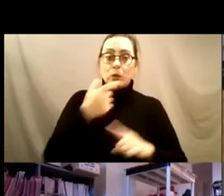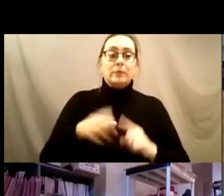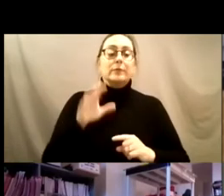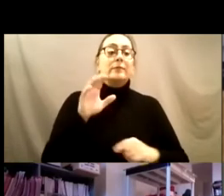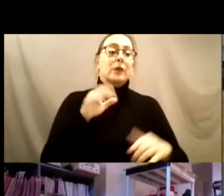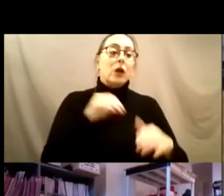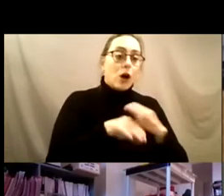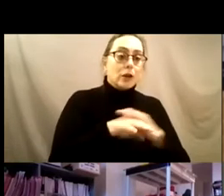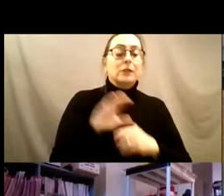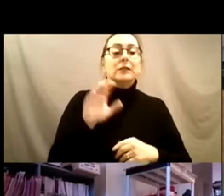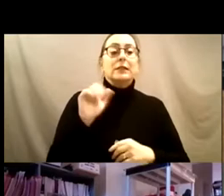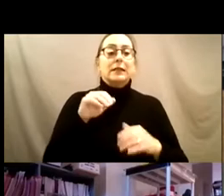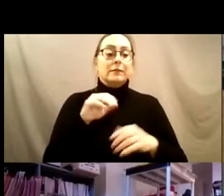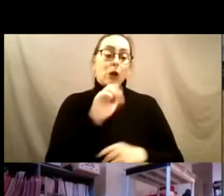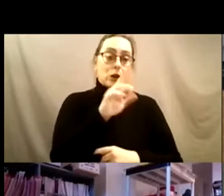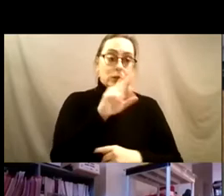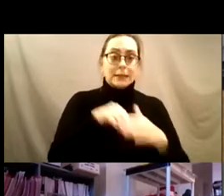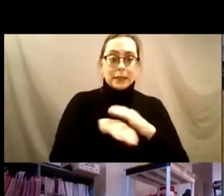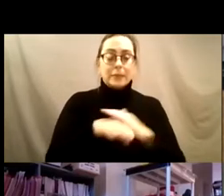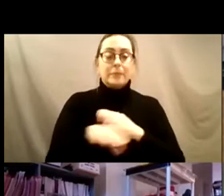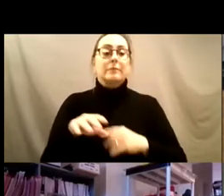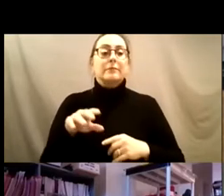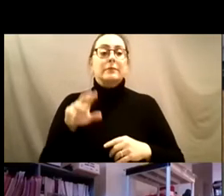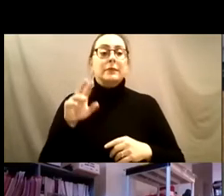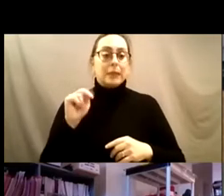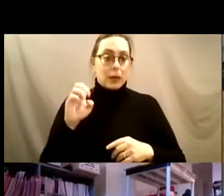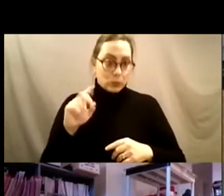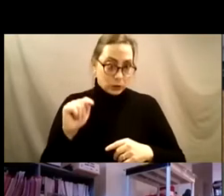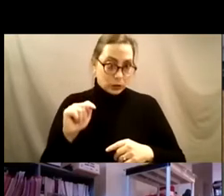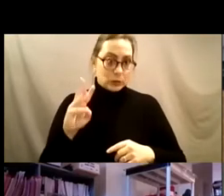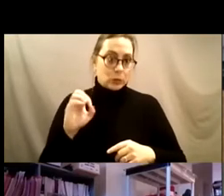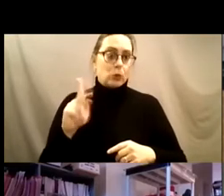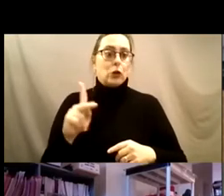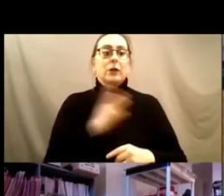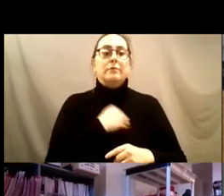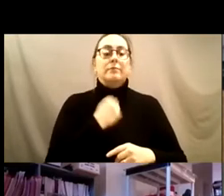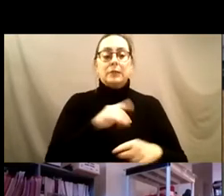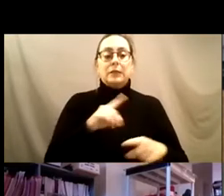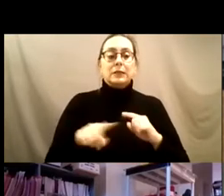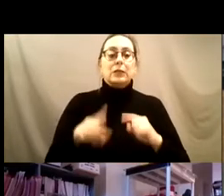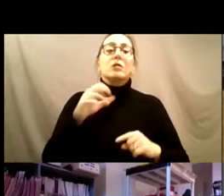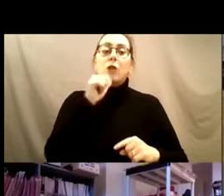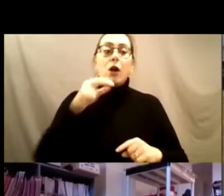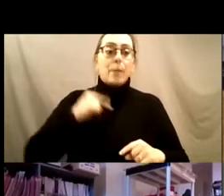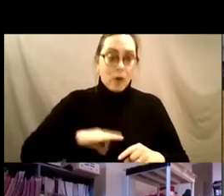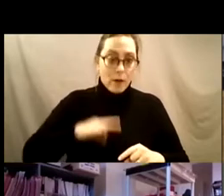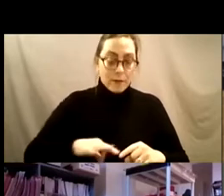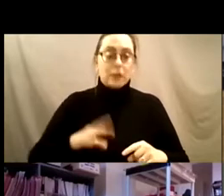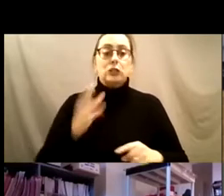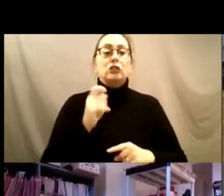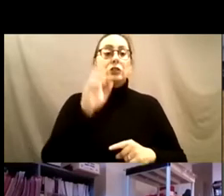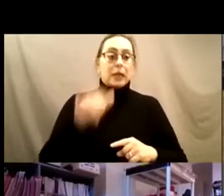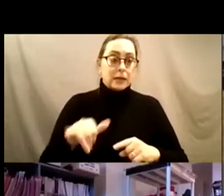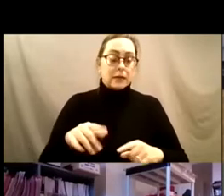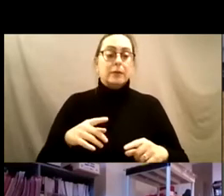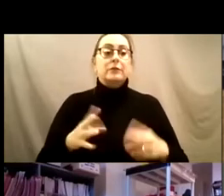Network Manitoba is a regional not-for-profit artist-run charitable organization dedicated to the full inclusion of artists